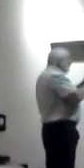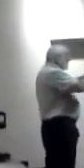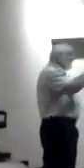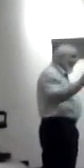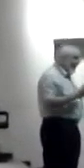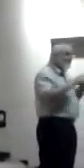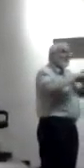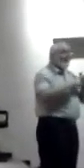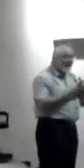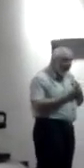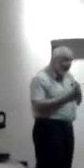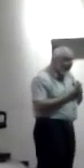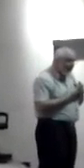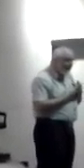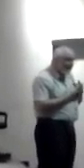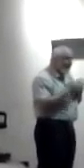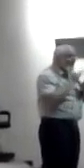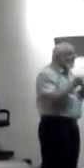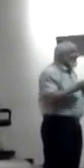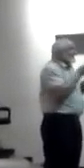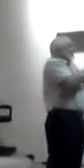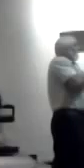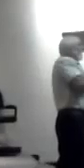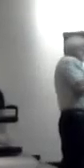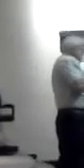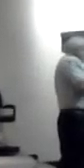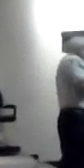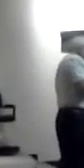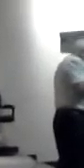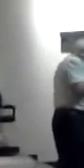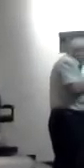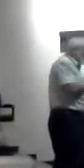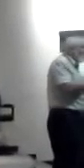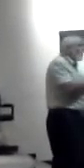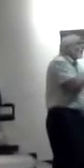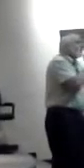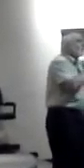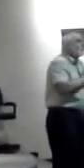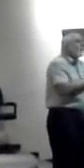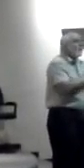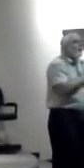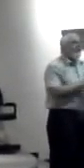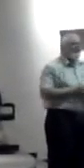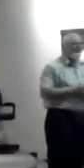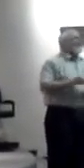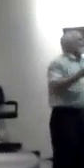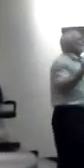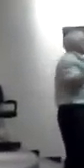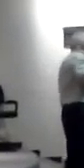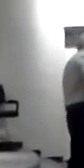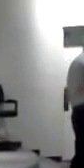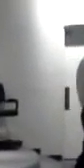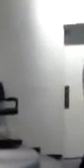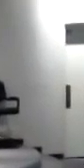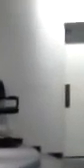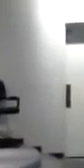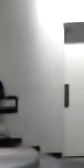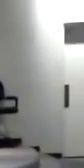begin is by devoting ourselves to prayer. I don't know about you.